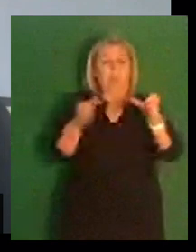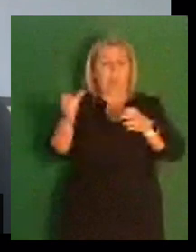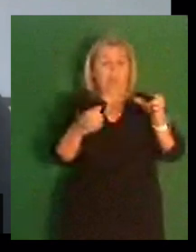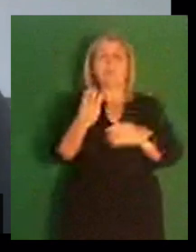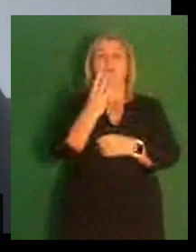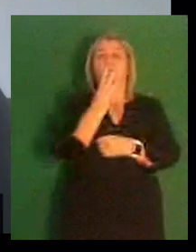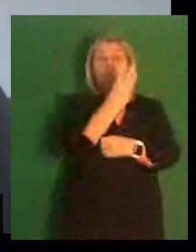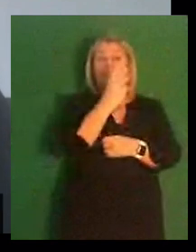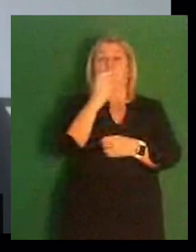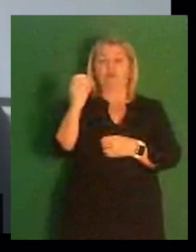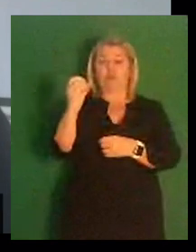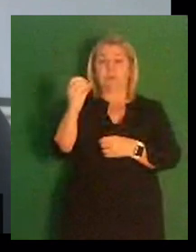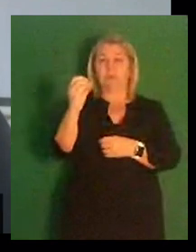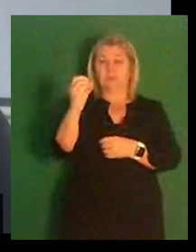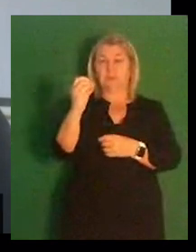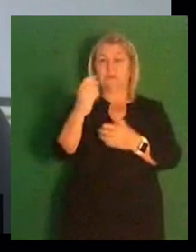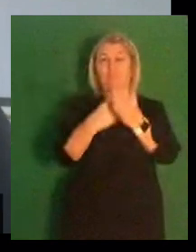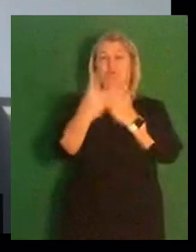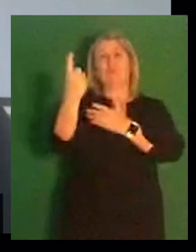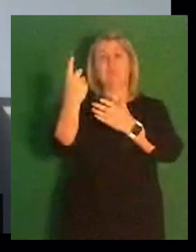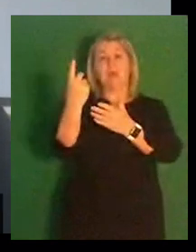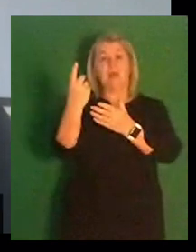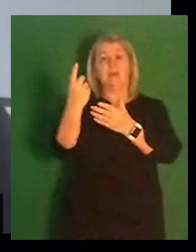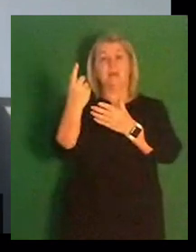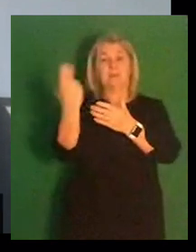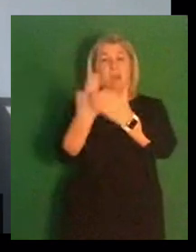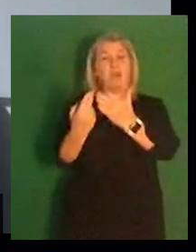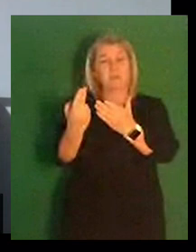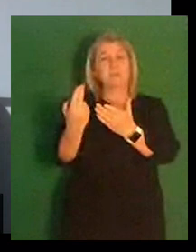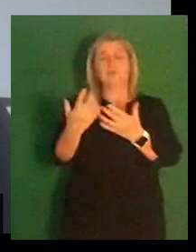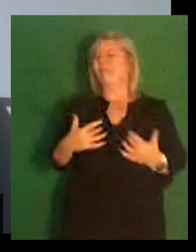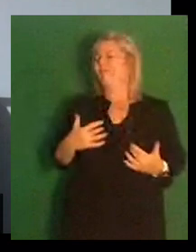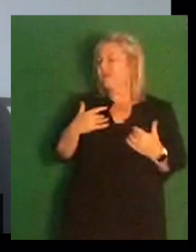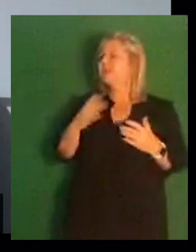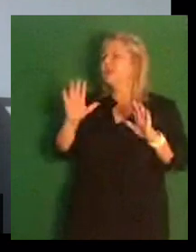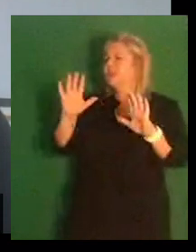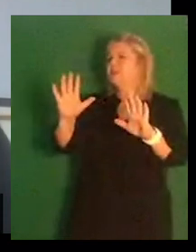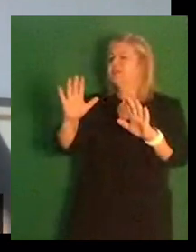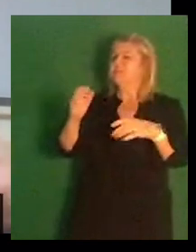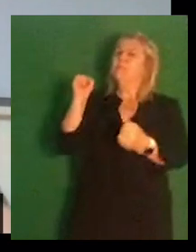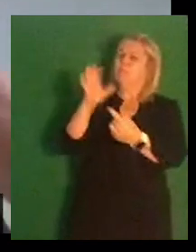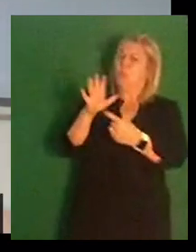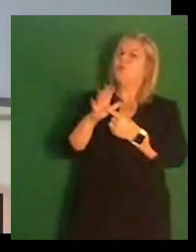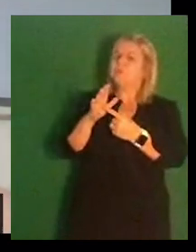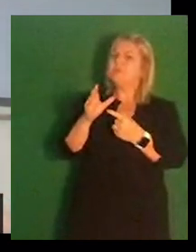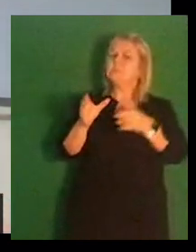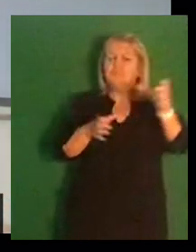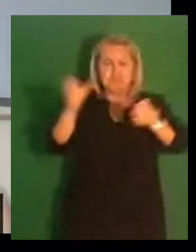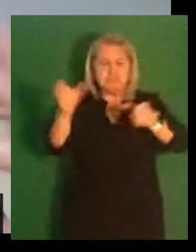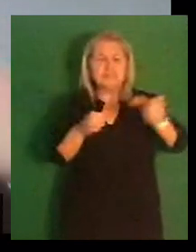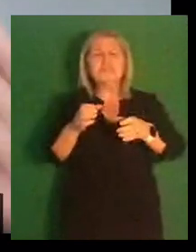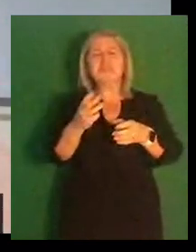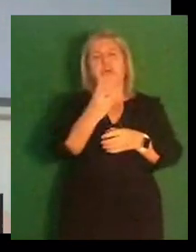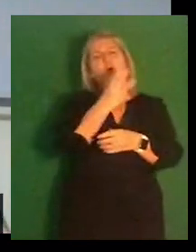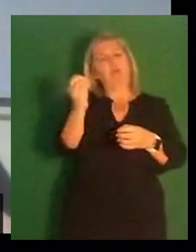felt that that's a really, really important thing to do. And I think what I'm now getting my head into, a